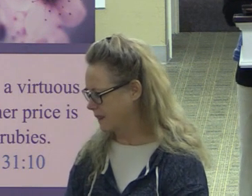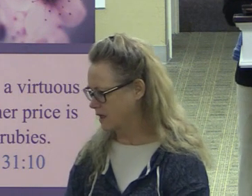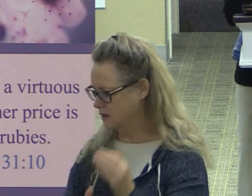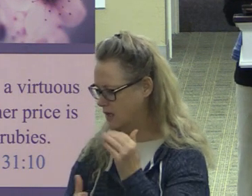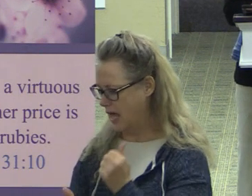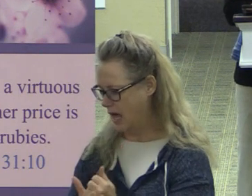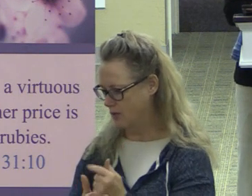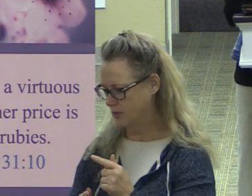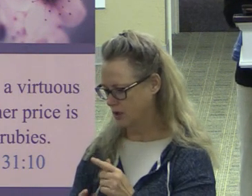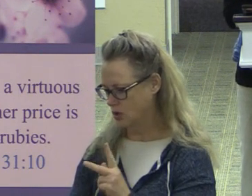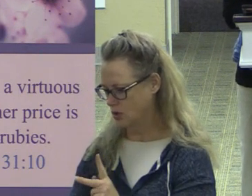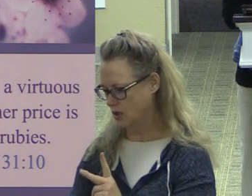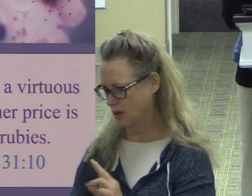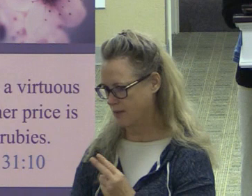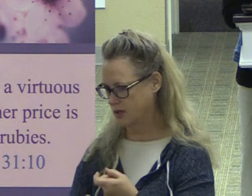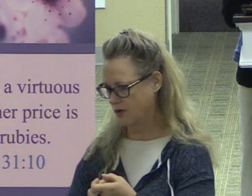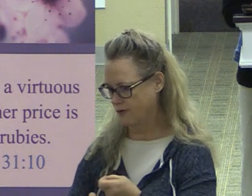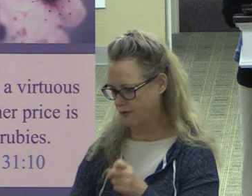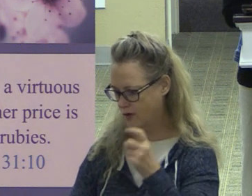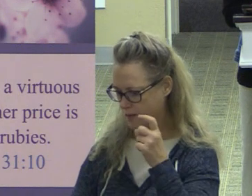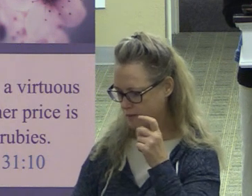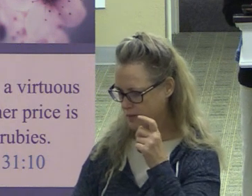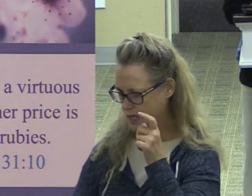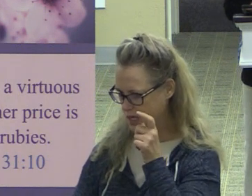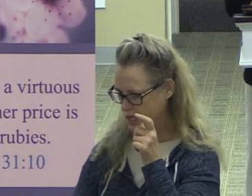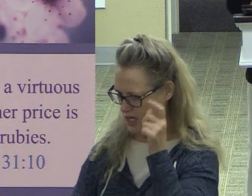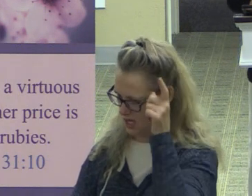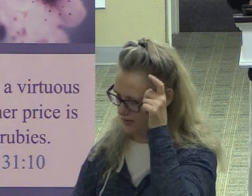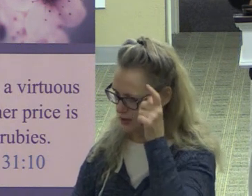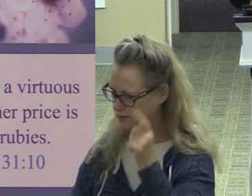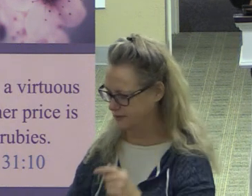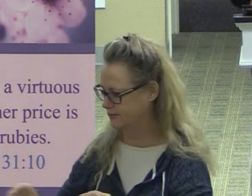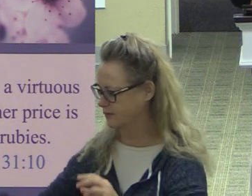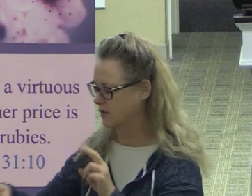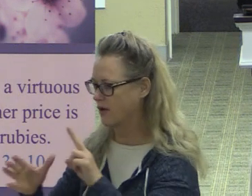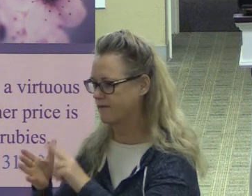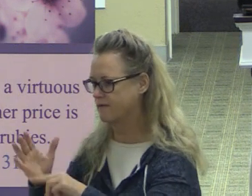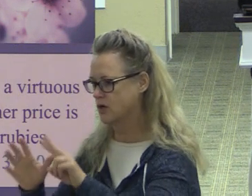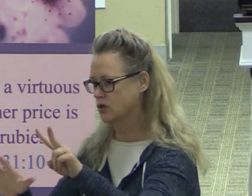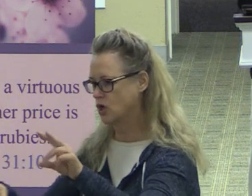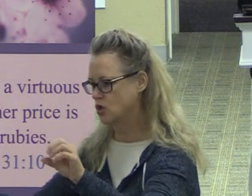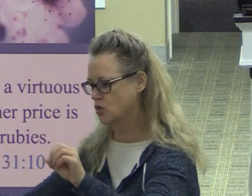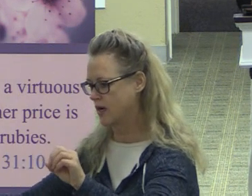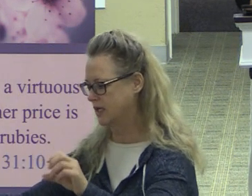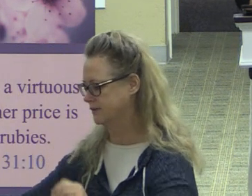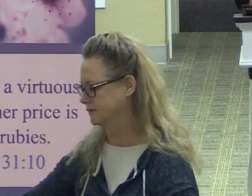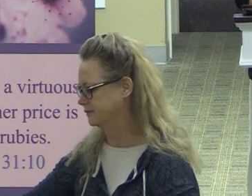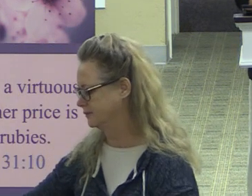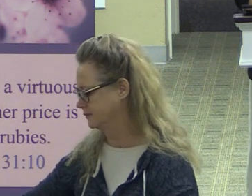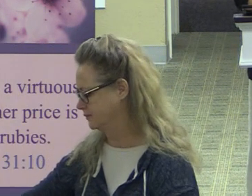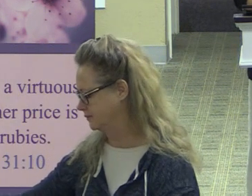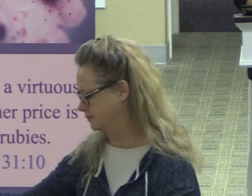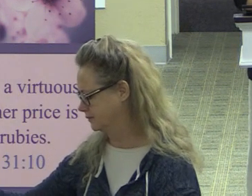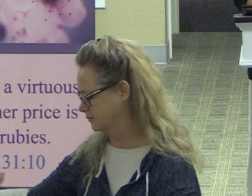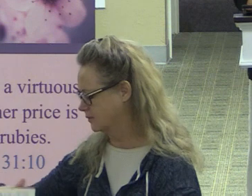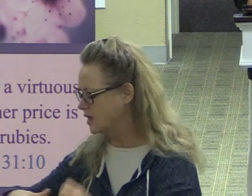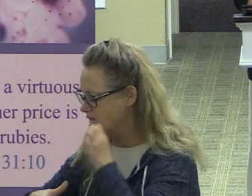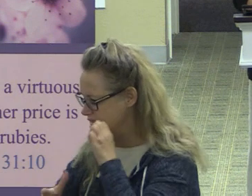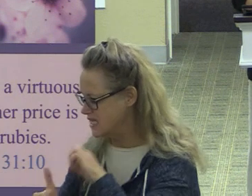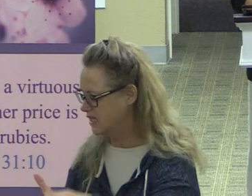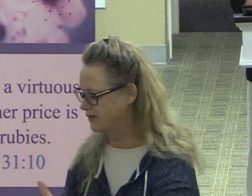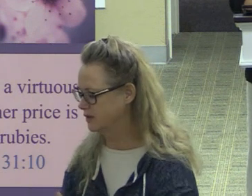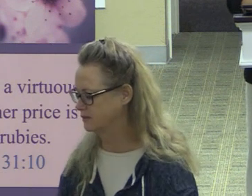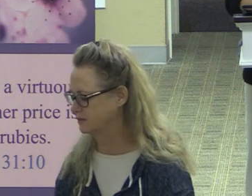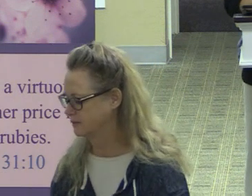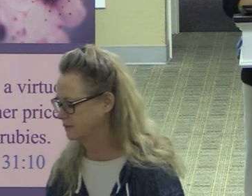helping to keep us from evil. Verse 20. Neither pray I for these alone, but for them also which